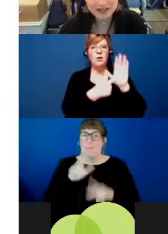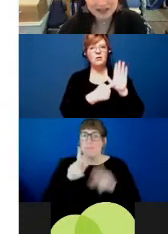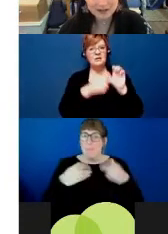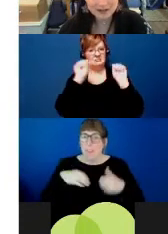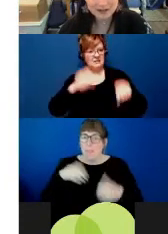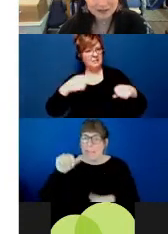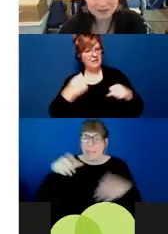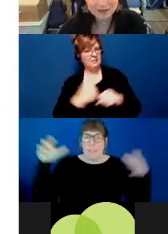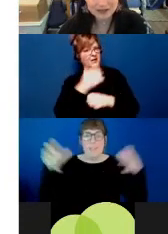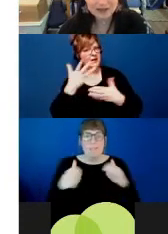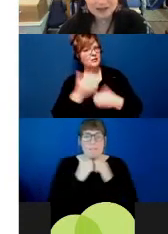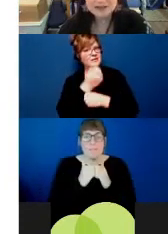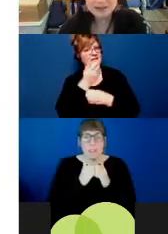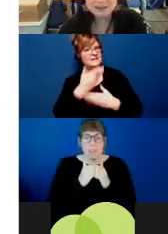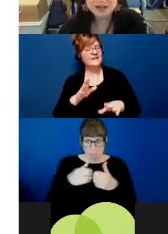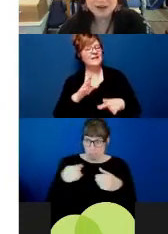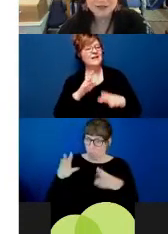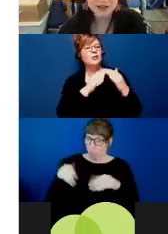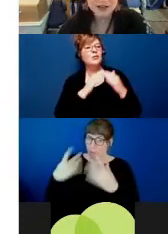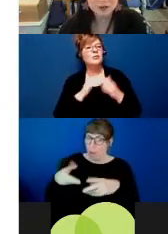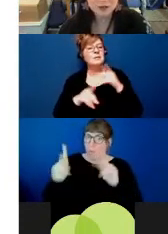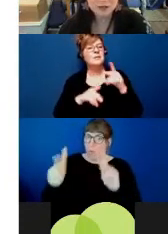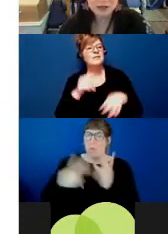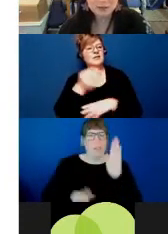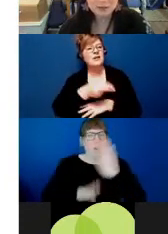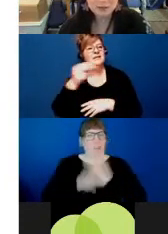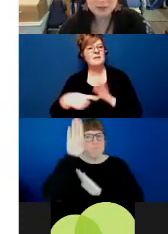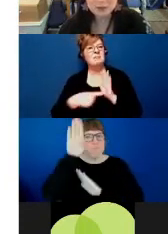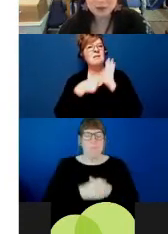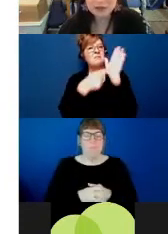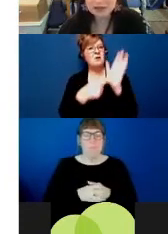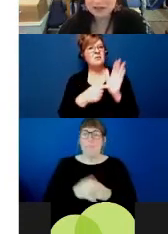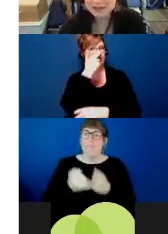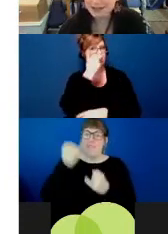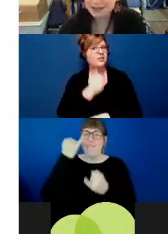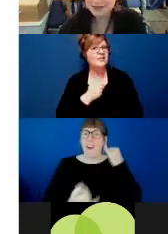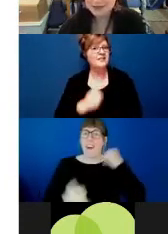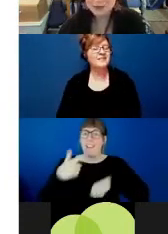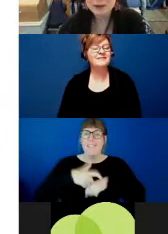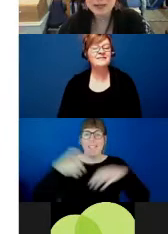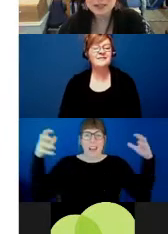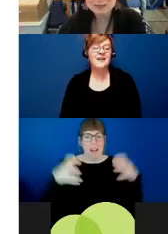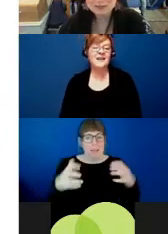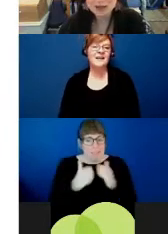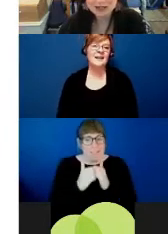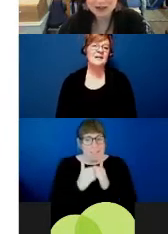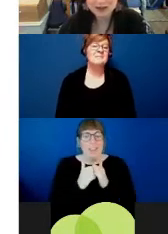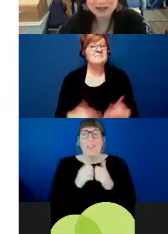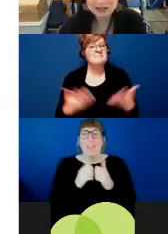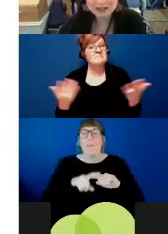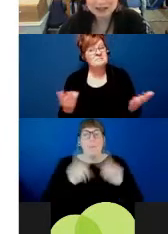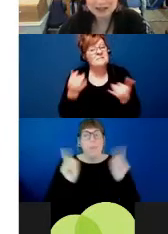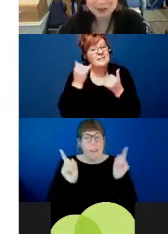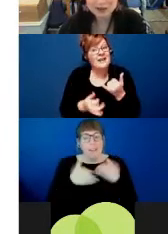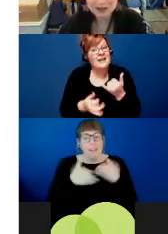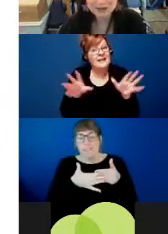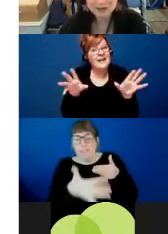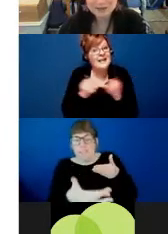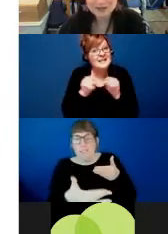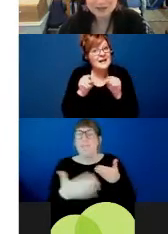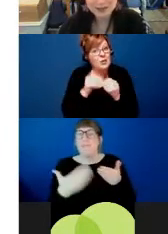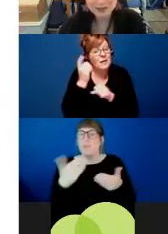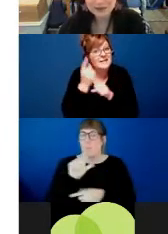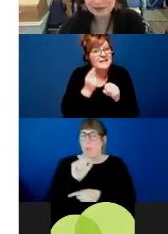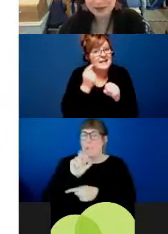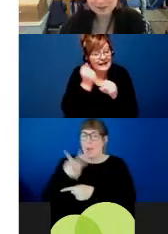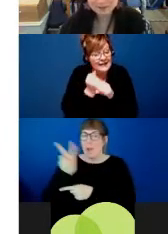achieve anything. This may be our final roundup, but we're working on an exciting new format to spotlight artists in the new year,